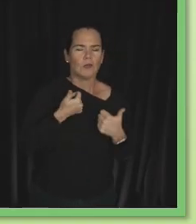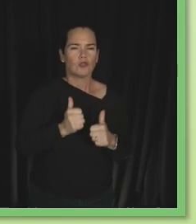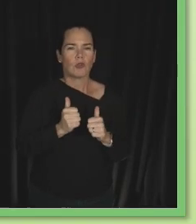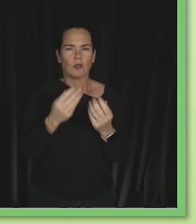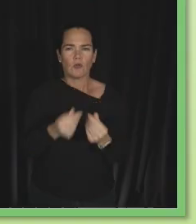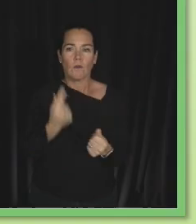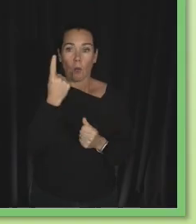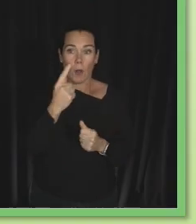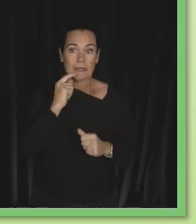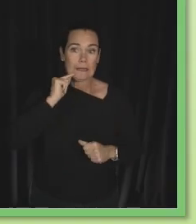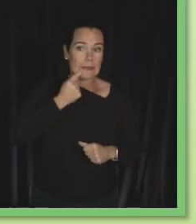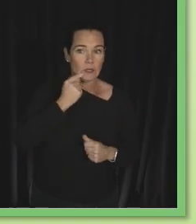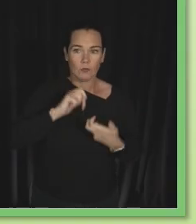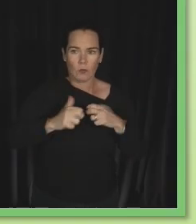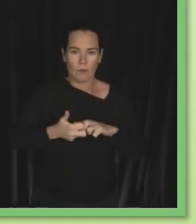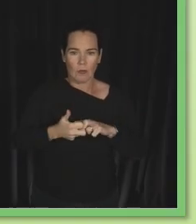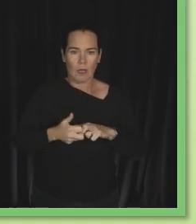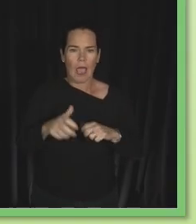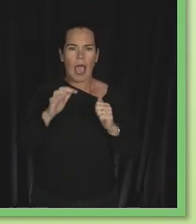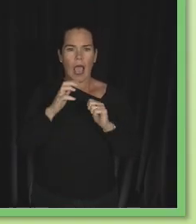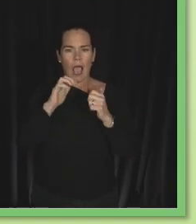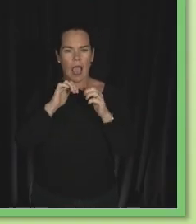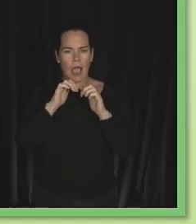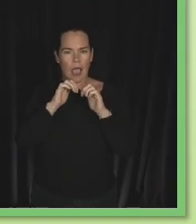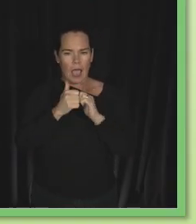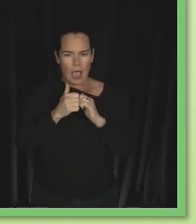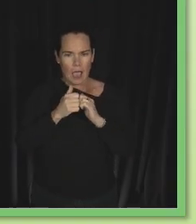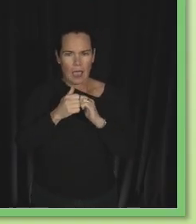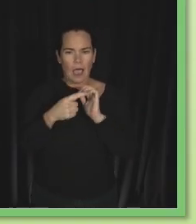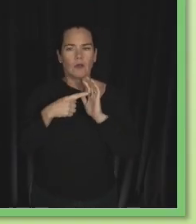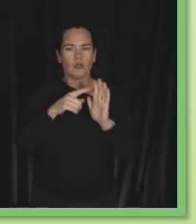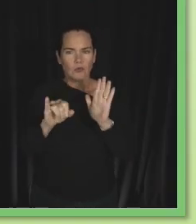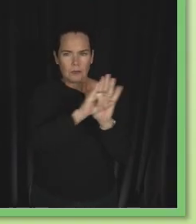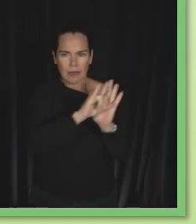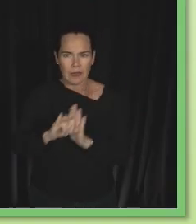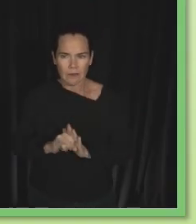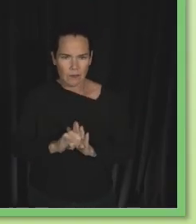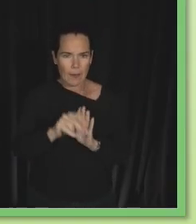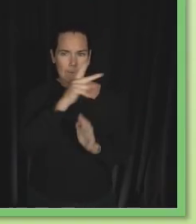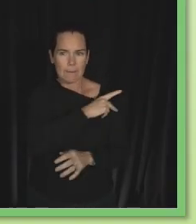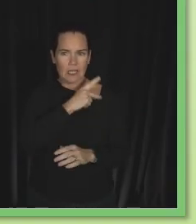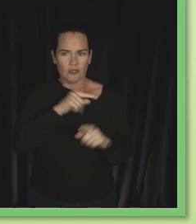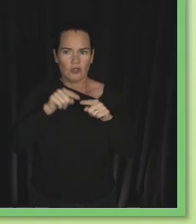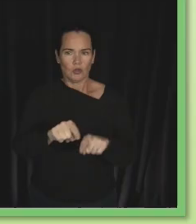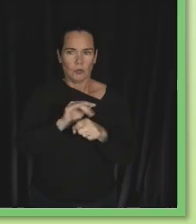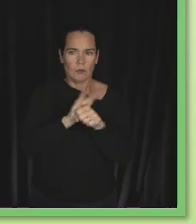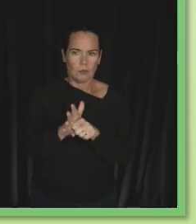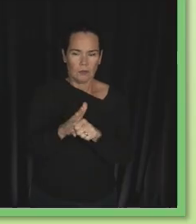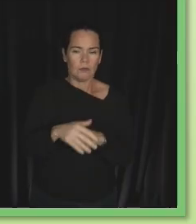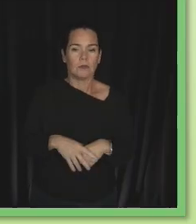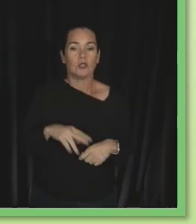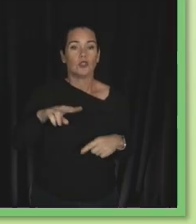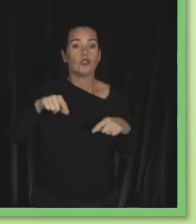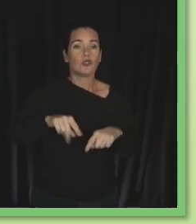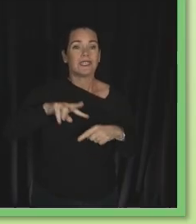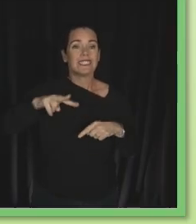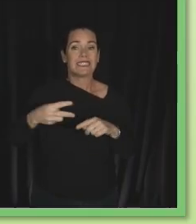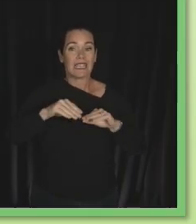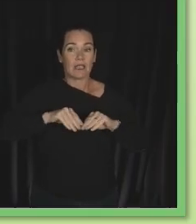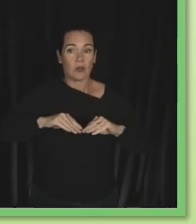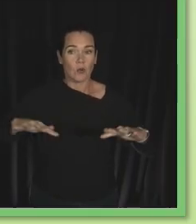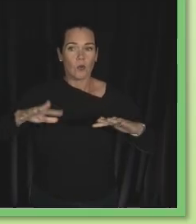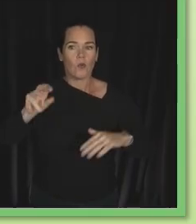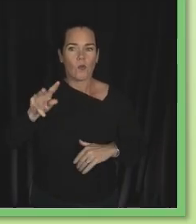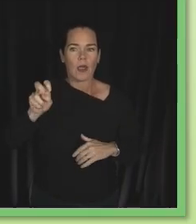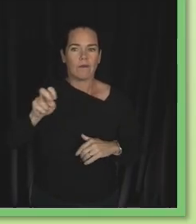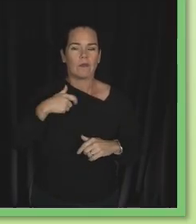critical problem, how to digitize patient records during the pandemic. During the second wave, we had around 250,000 patients live on our